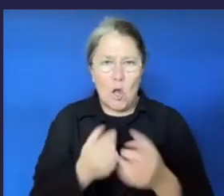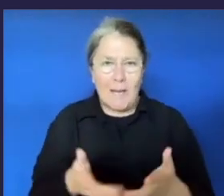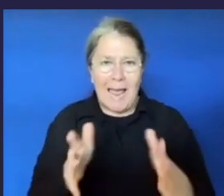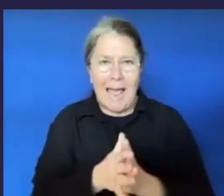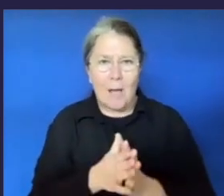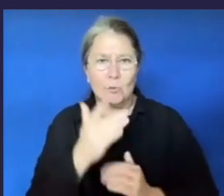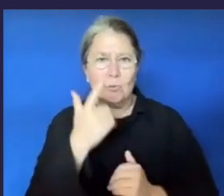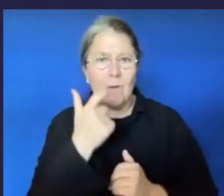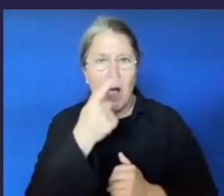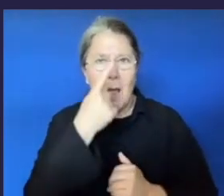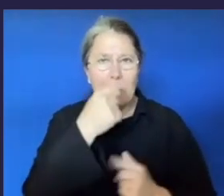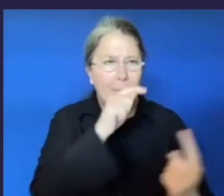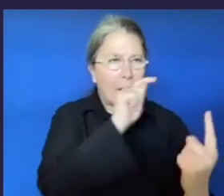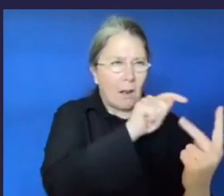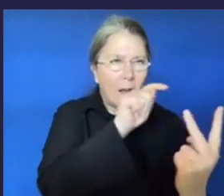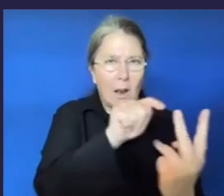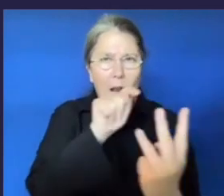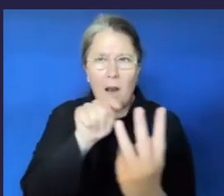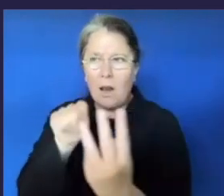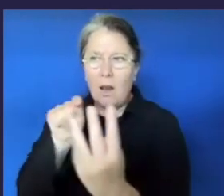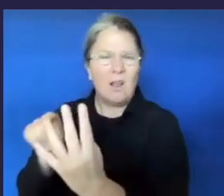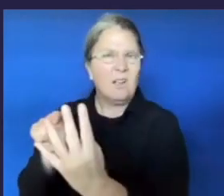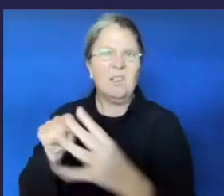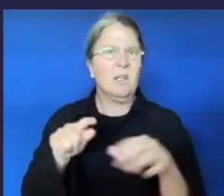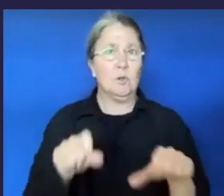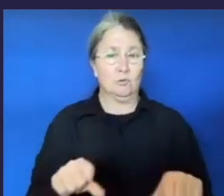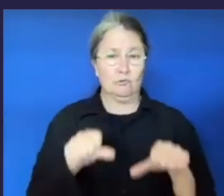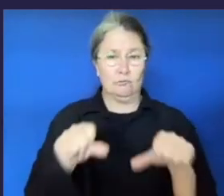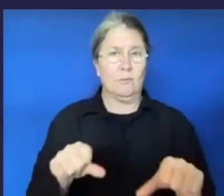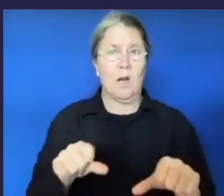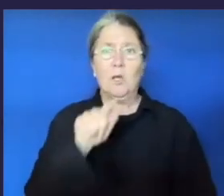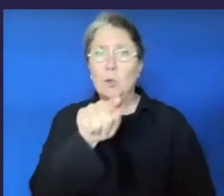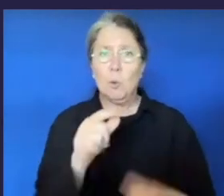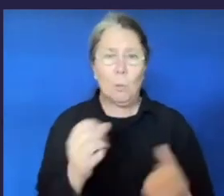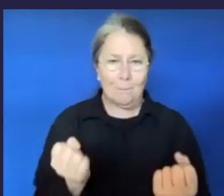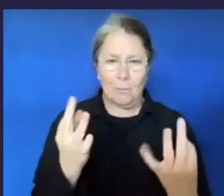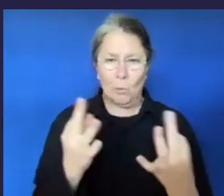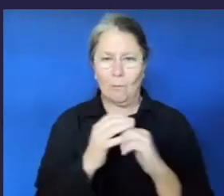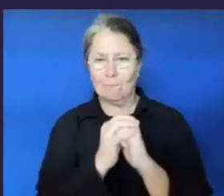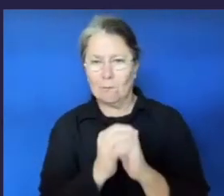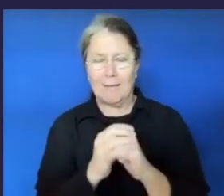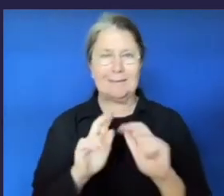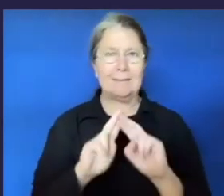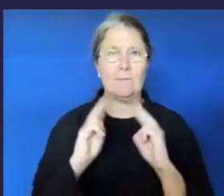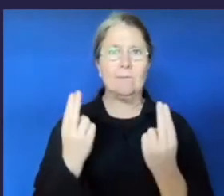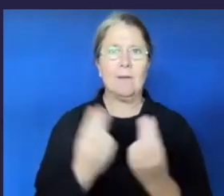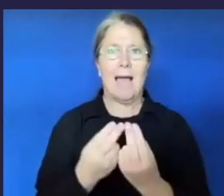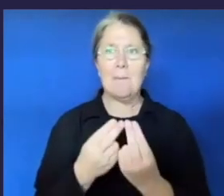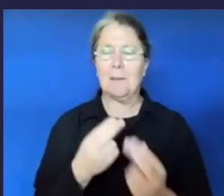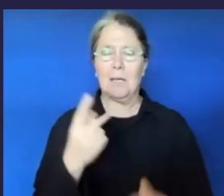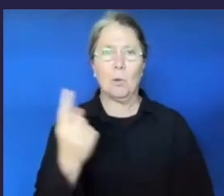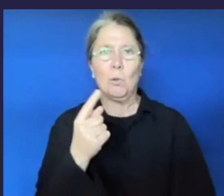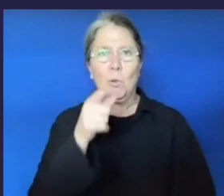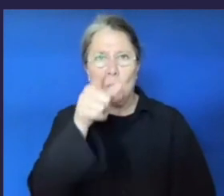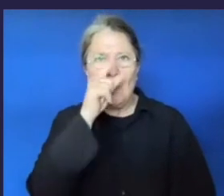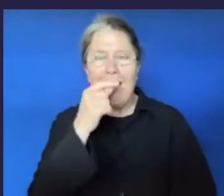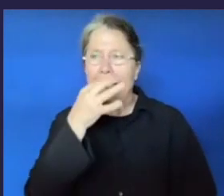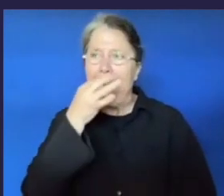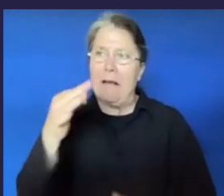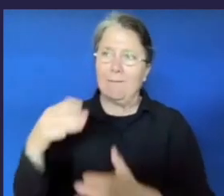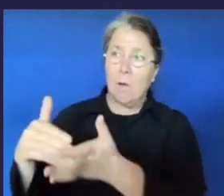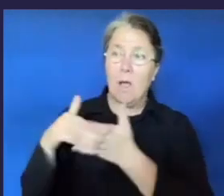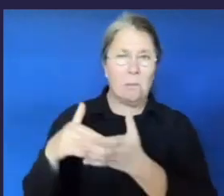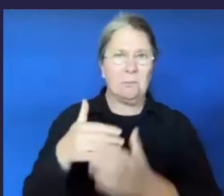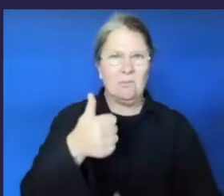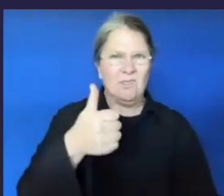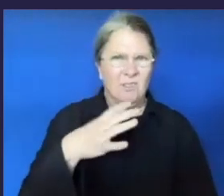things. So it's okay if in your immediate circle you don't have friends and family who are that you can call upon. And so what we often